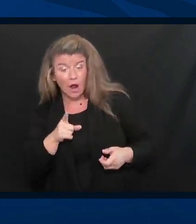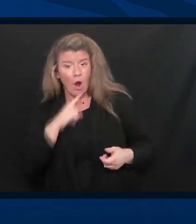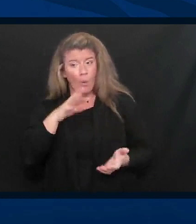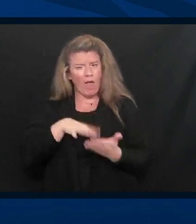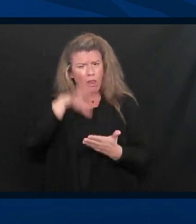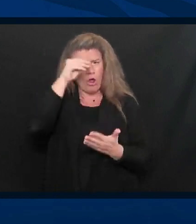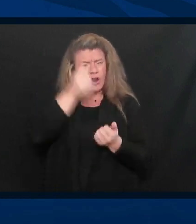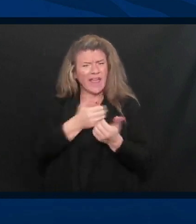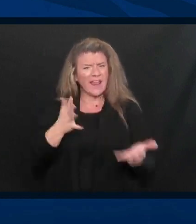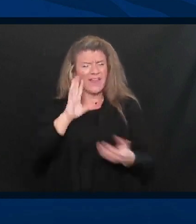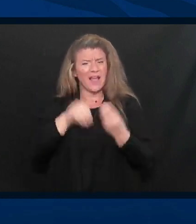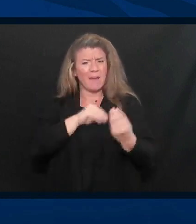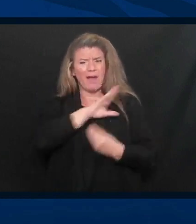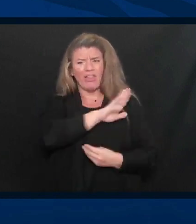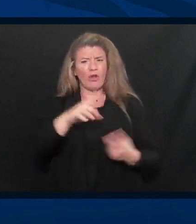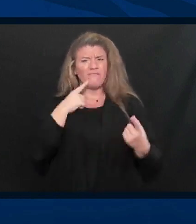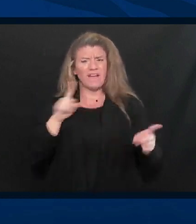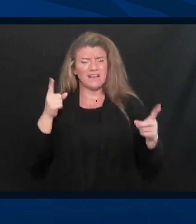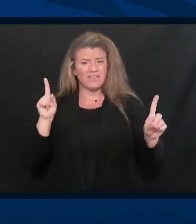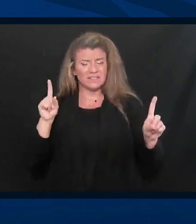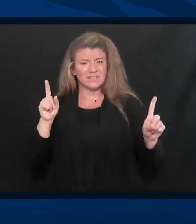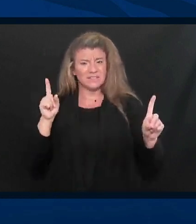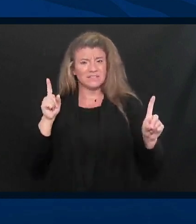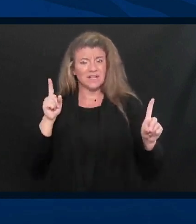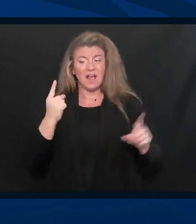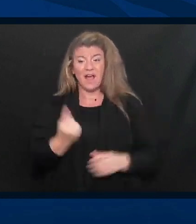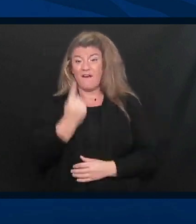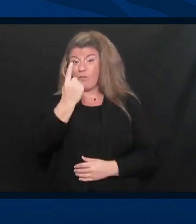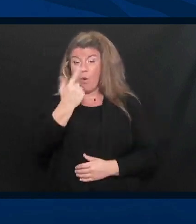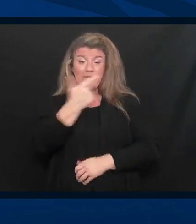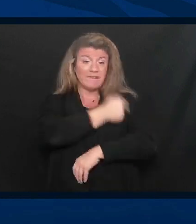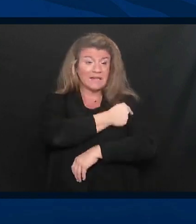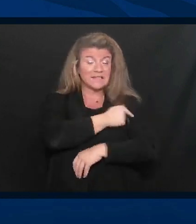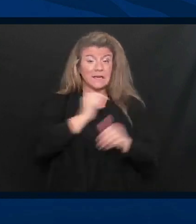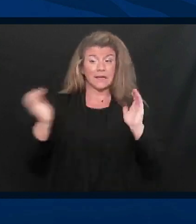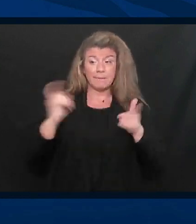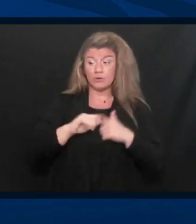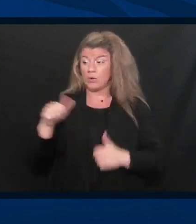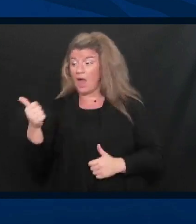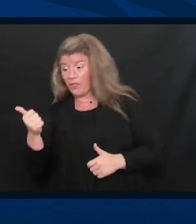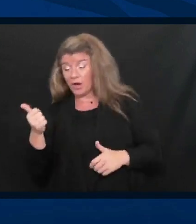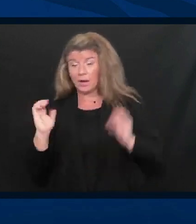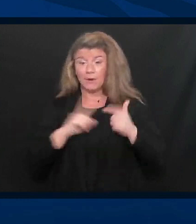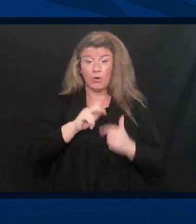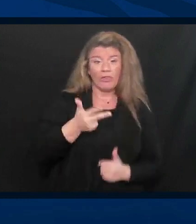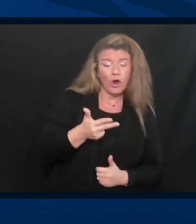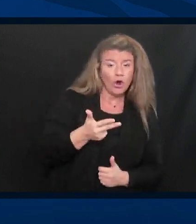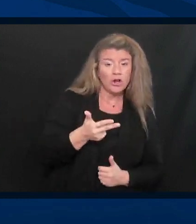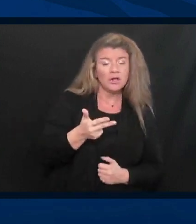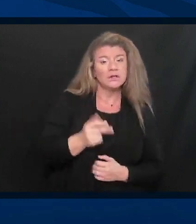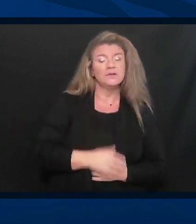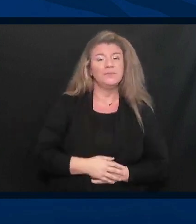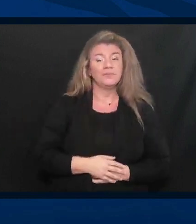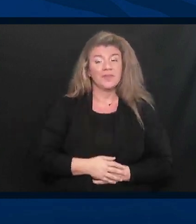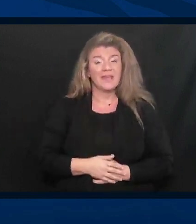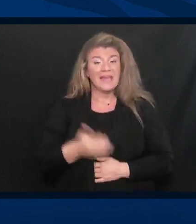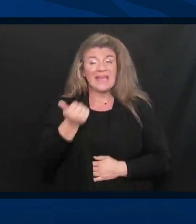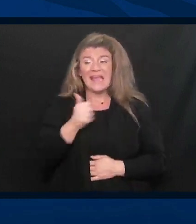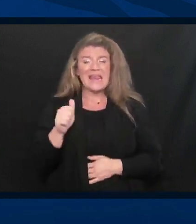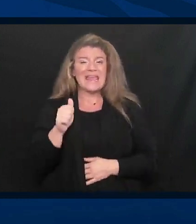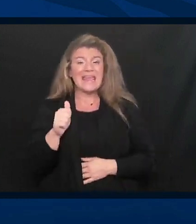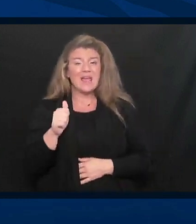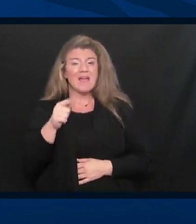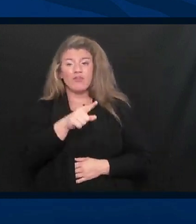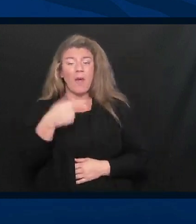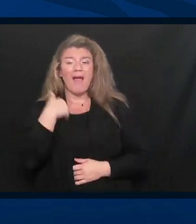the effectiveness of one vaccine versus another versus a third? If you all have